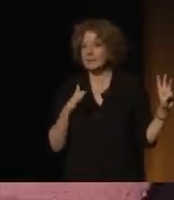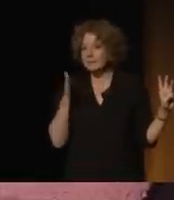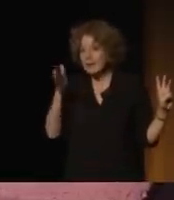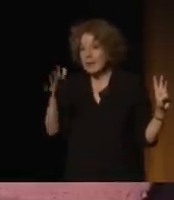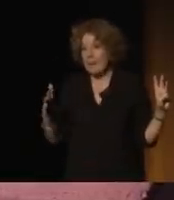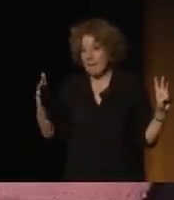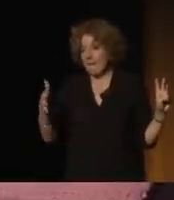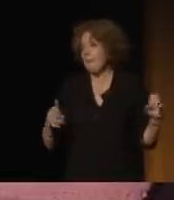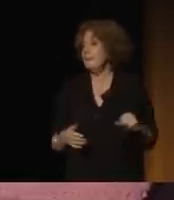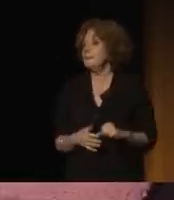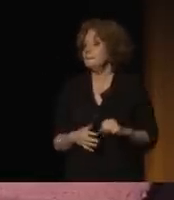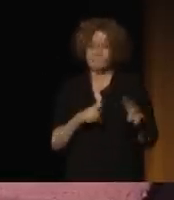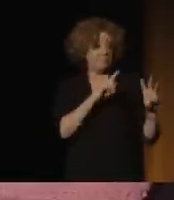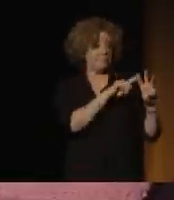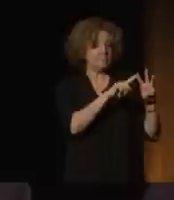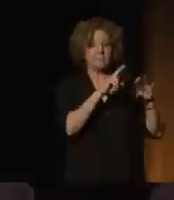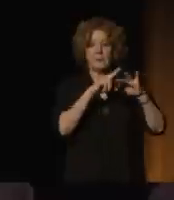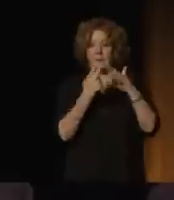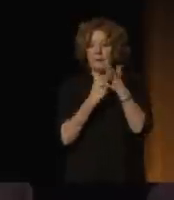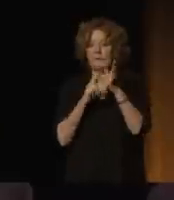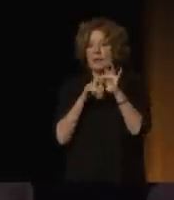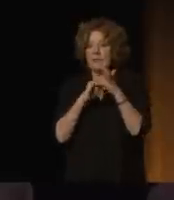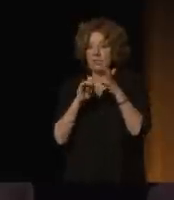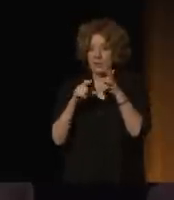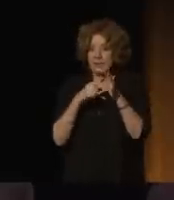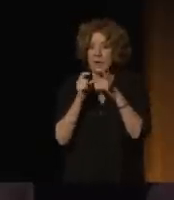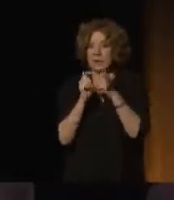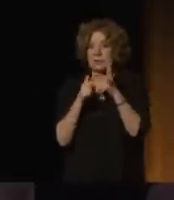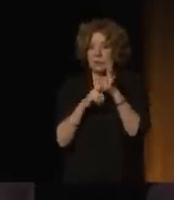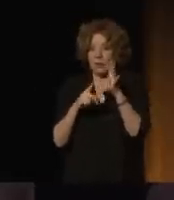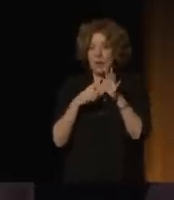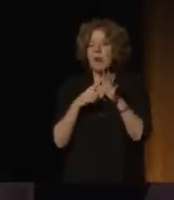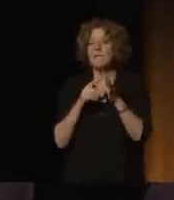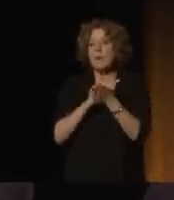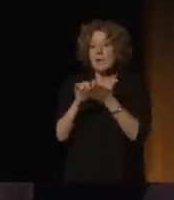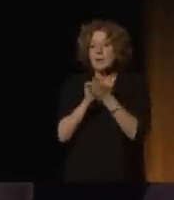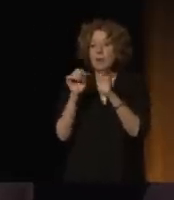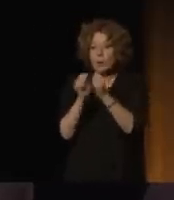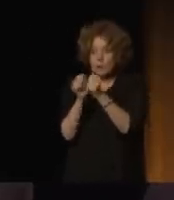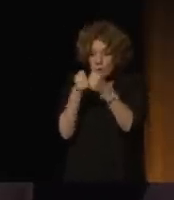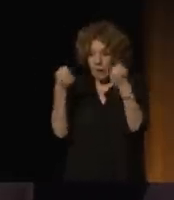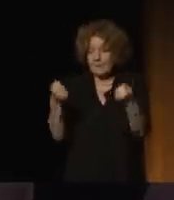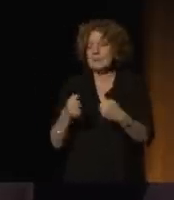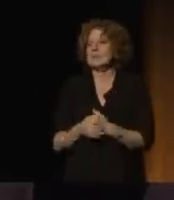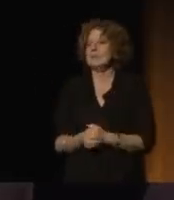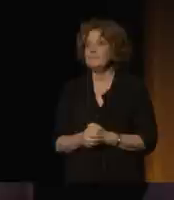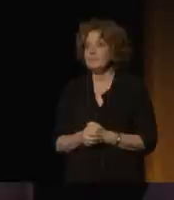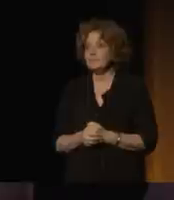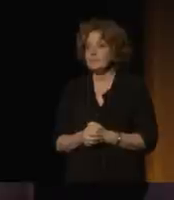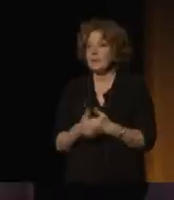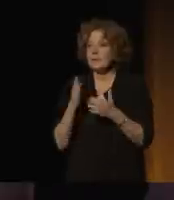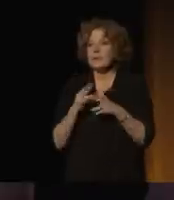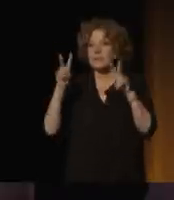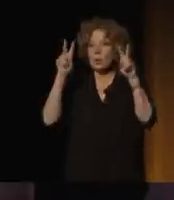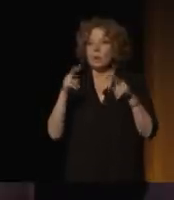America. And Francesca Donna has this fantastic, from the New York Times, is a director of what's called the